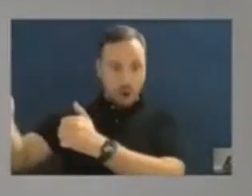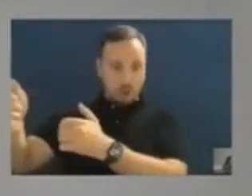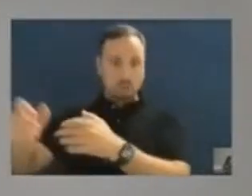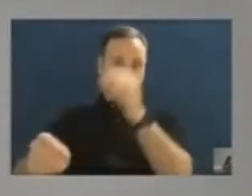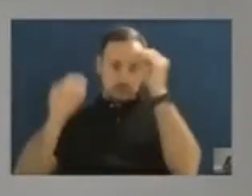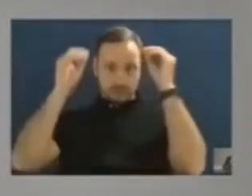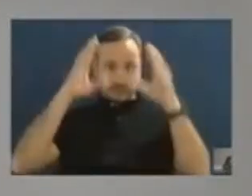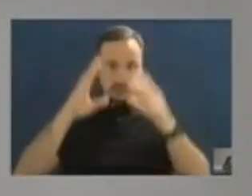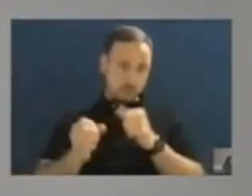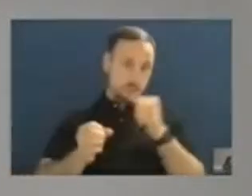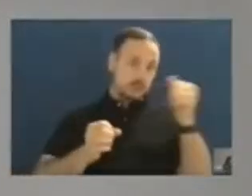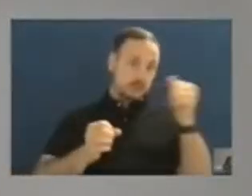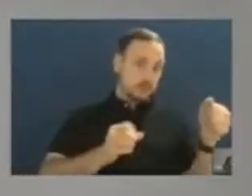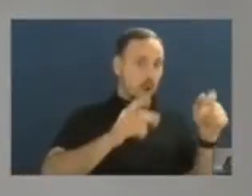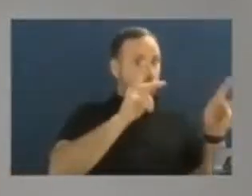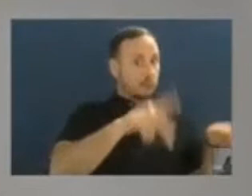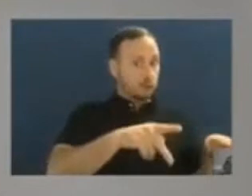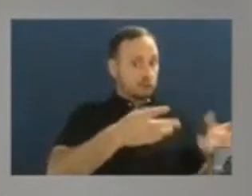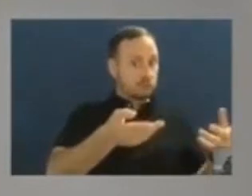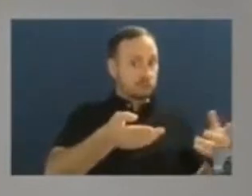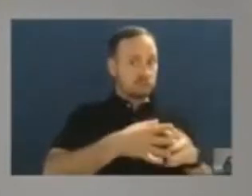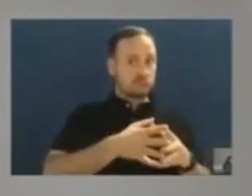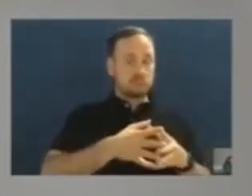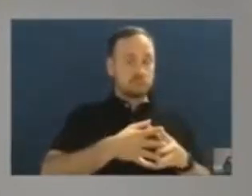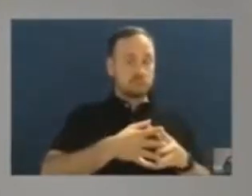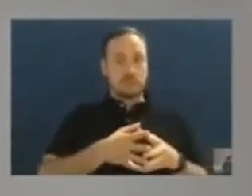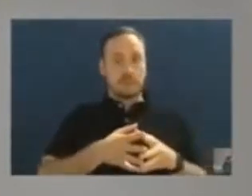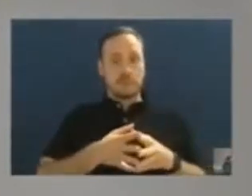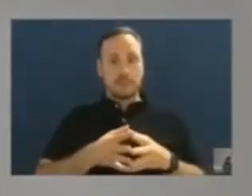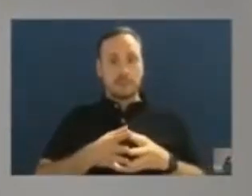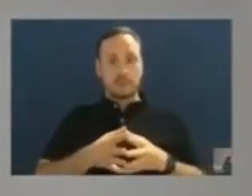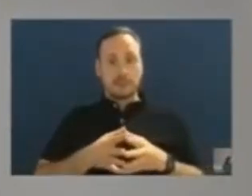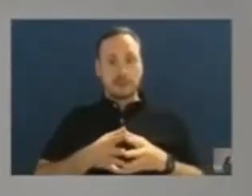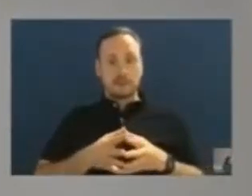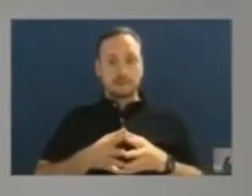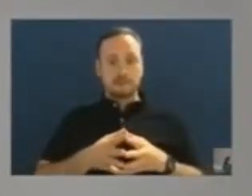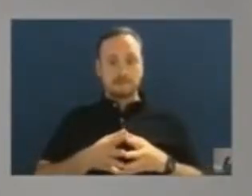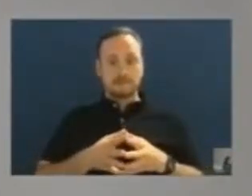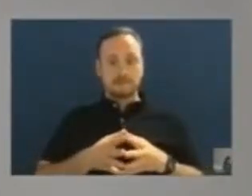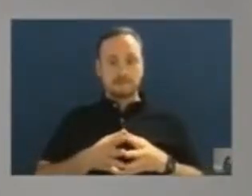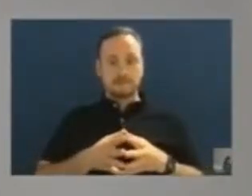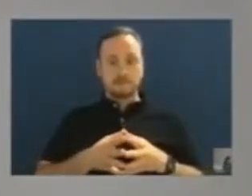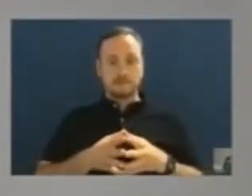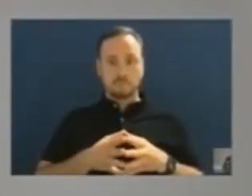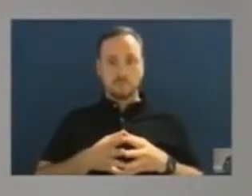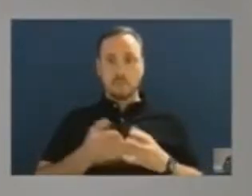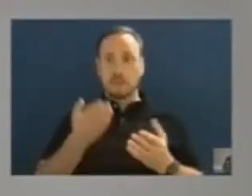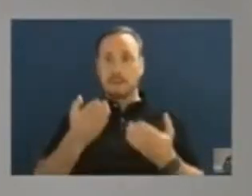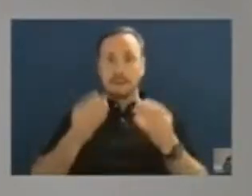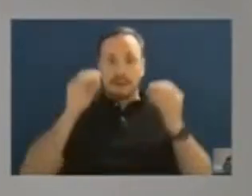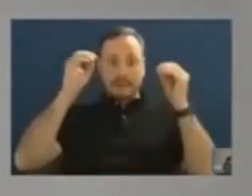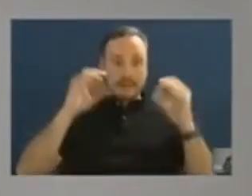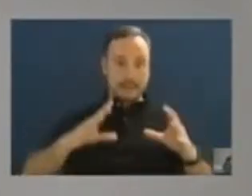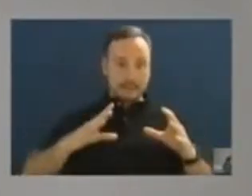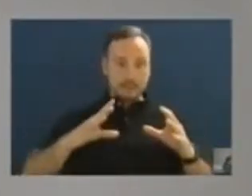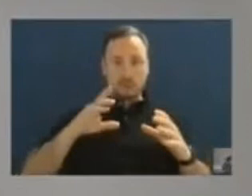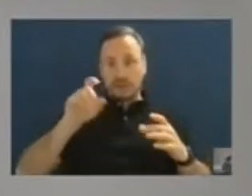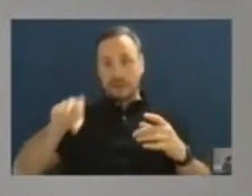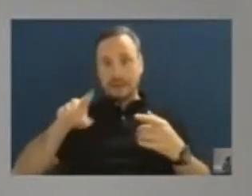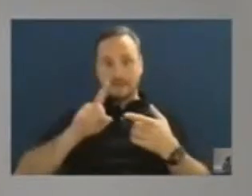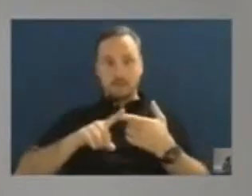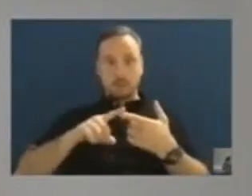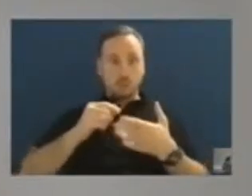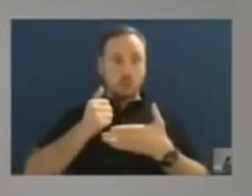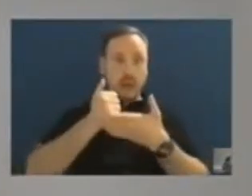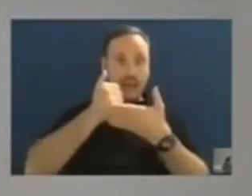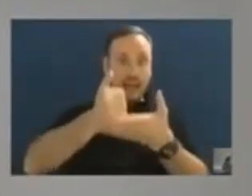in our high schools, we may be dividing the use of the instructional period or the instructional block, where teachers are supporting different groups of students within the same